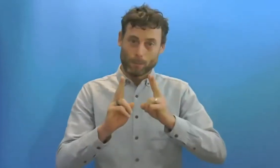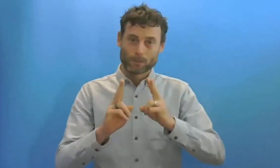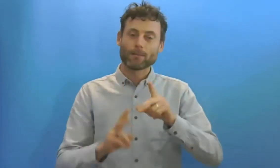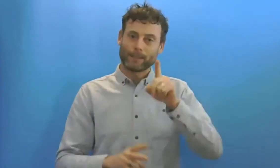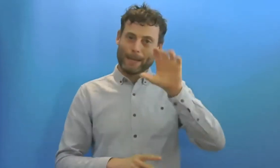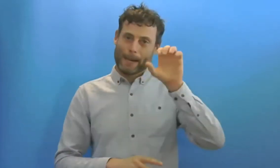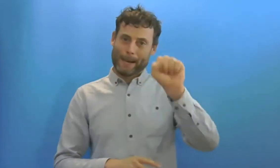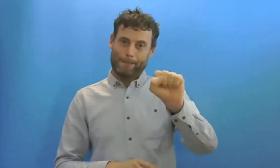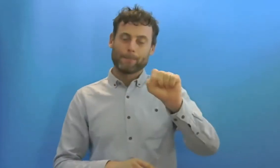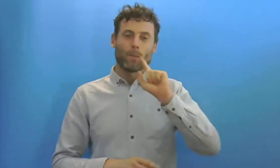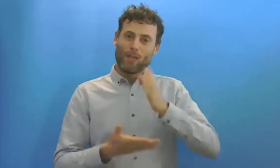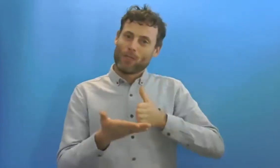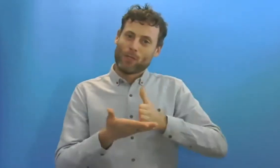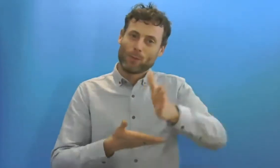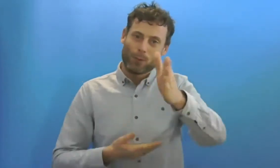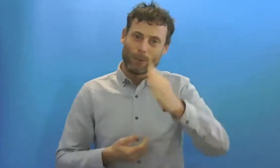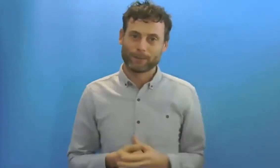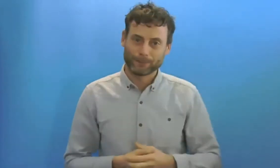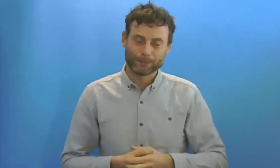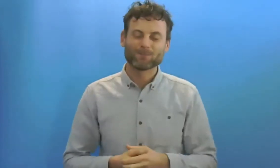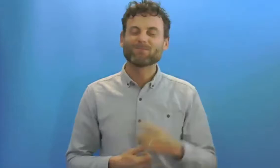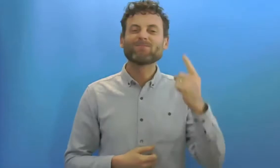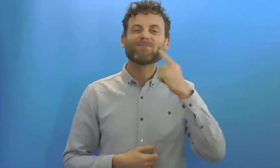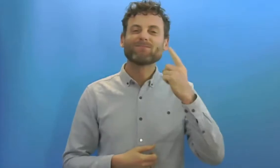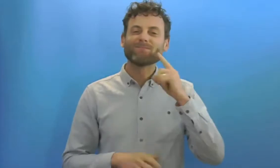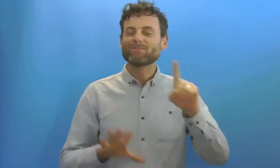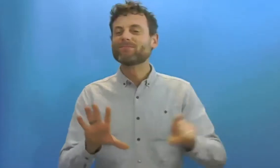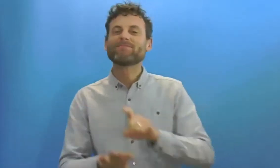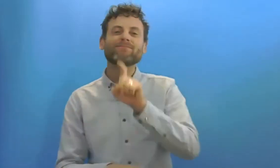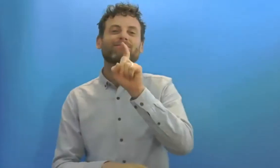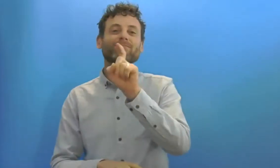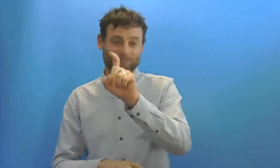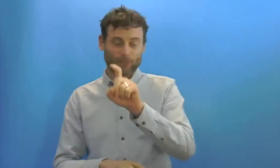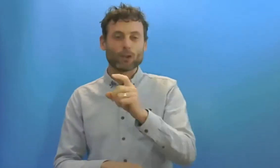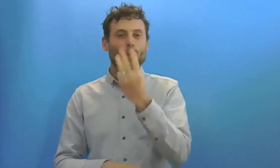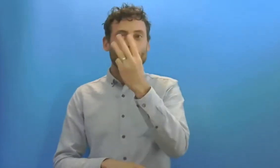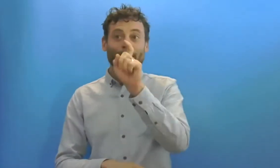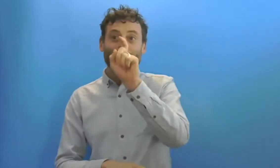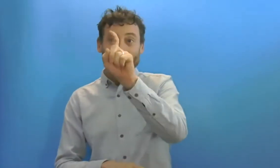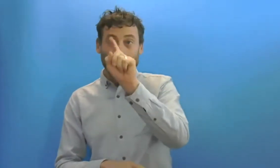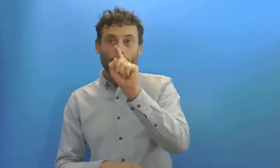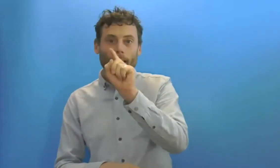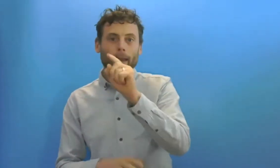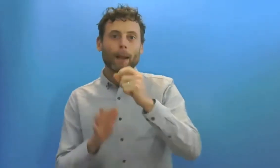conversations. You can do this by hovering over their video and clicking the pin icon.